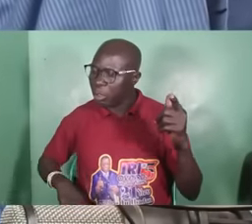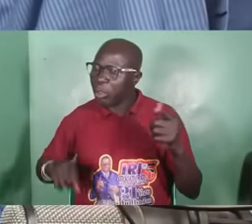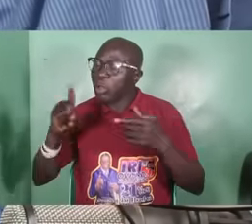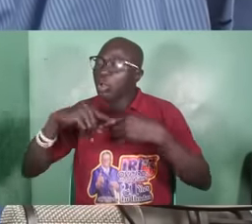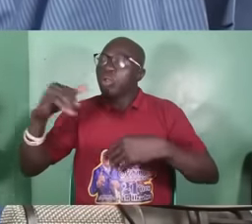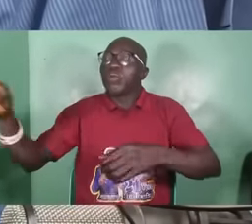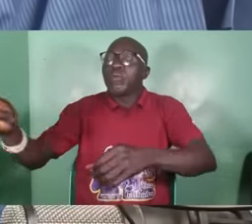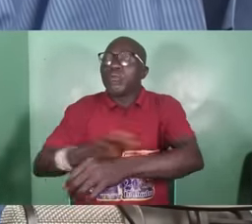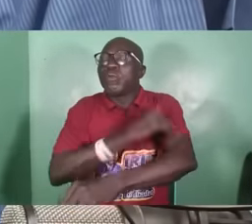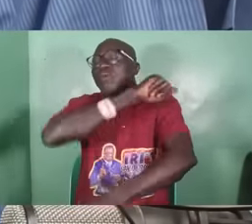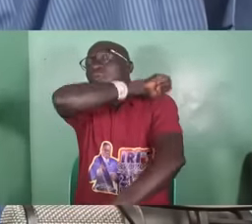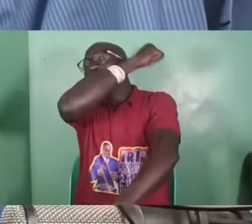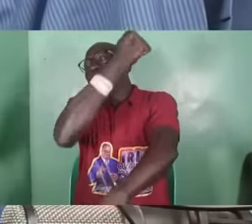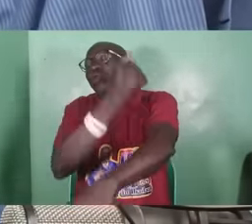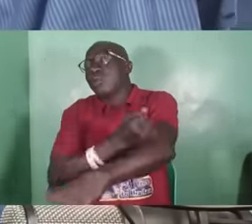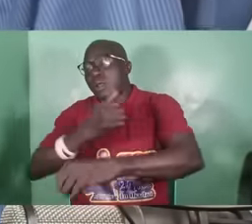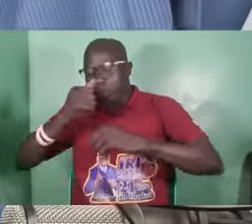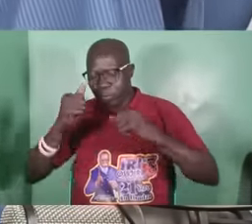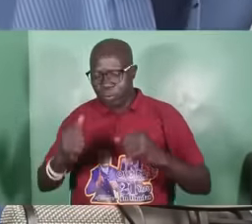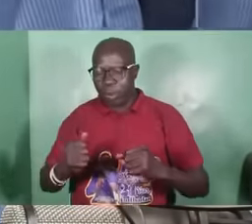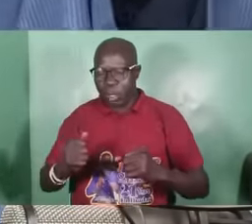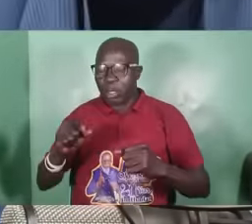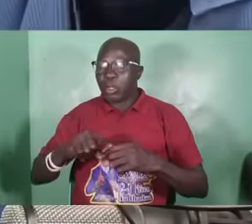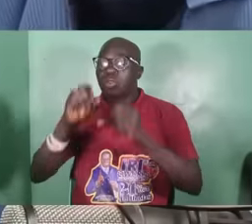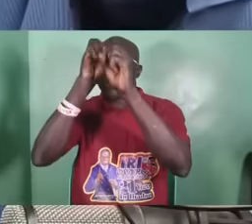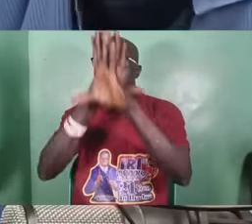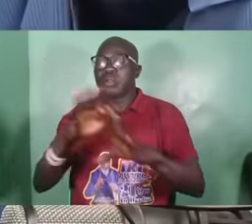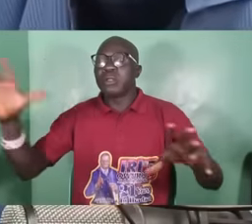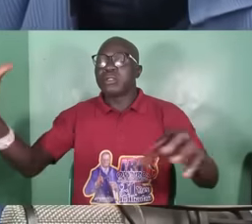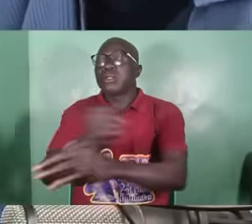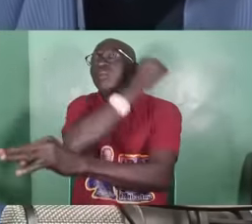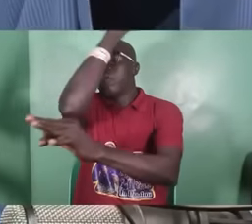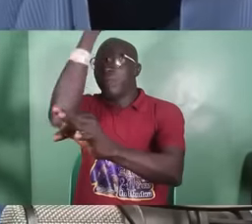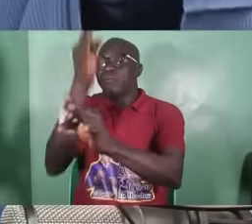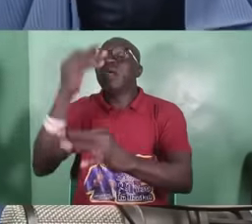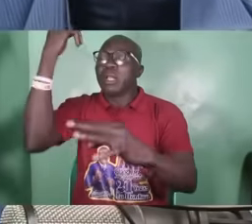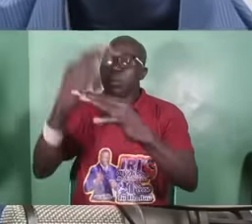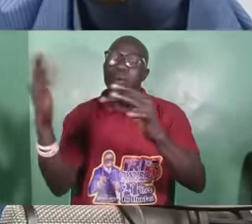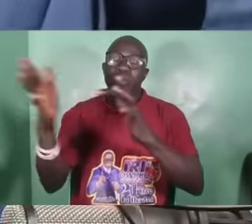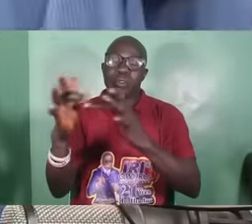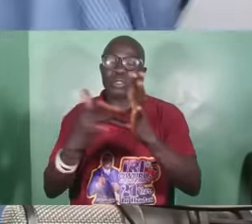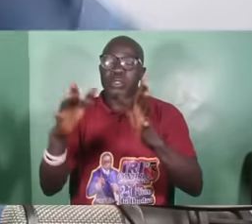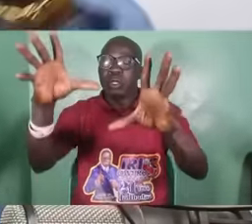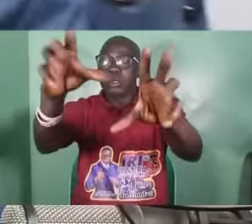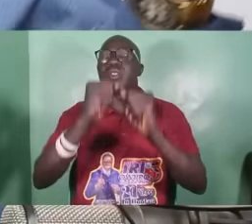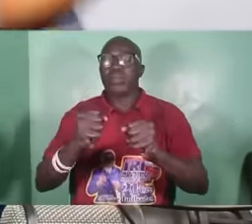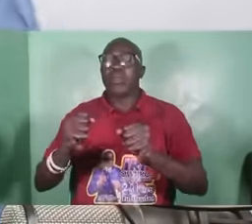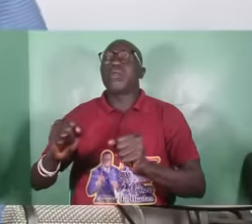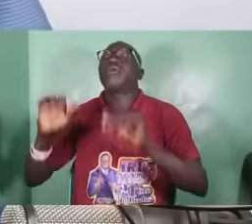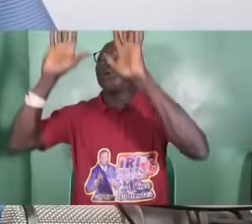Of the Lord, that full of authority and power, to sanctify your symbol of faith, in the name of Jesus, amen.